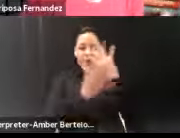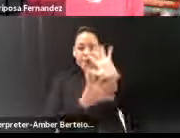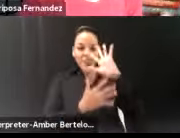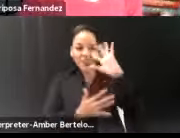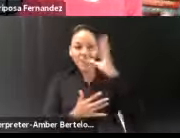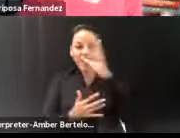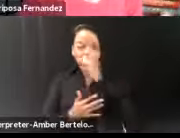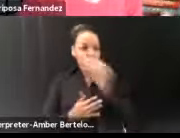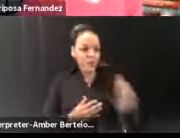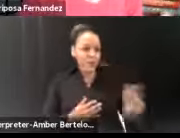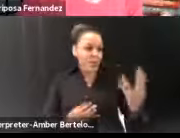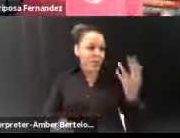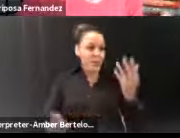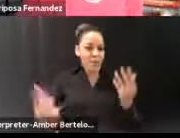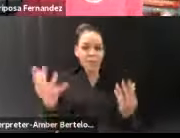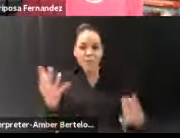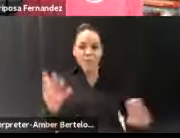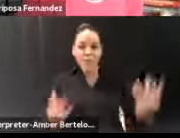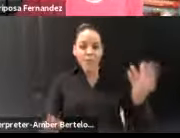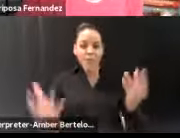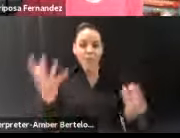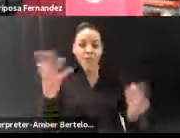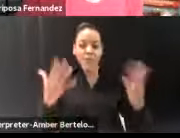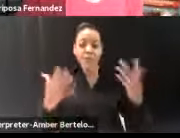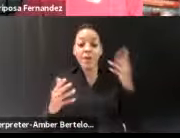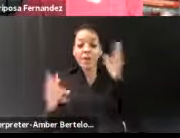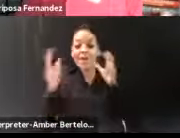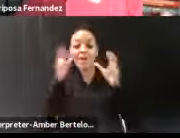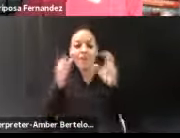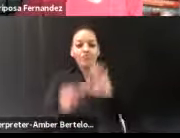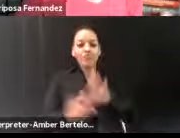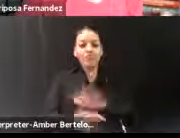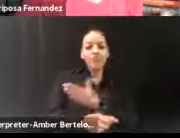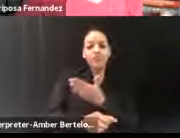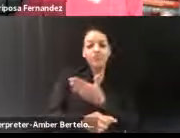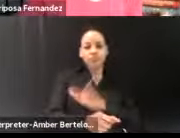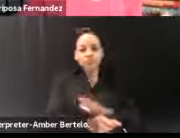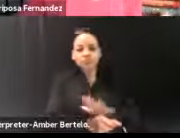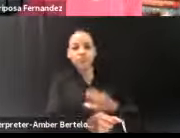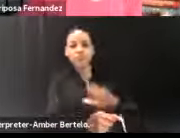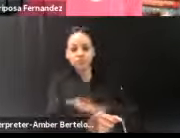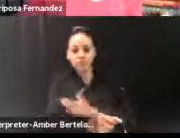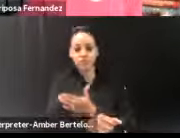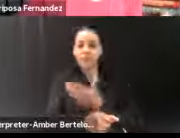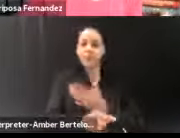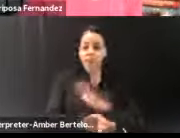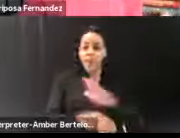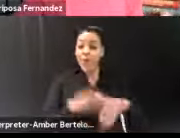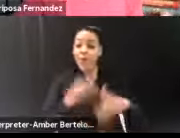long. Boom boxes with mixtapes where we hung on the chain link fence